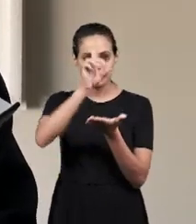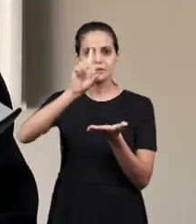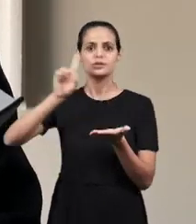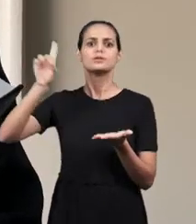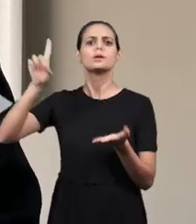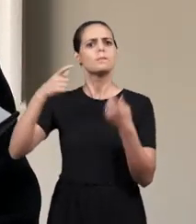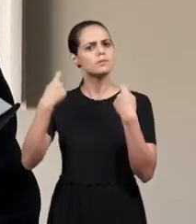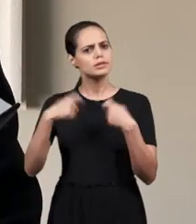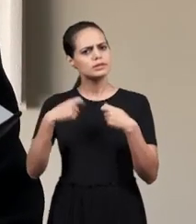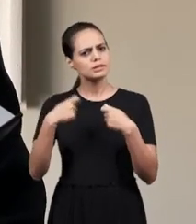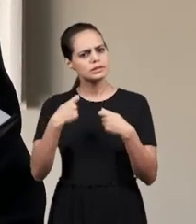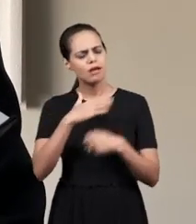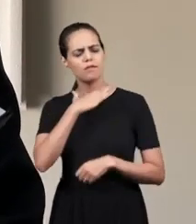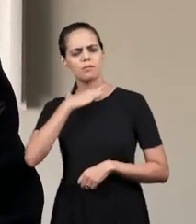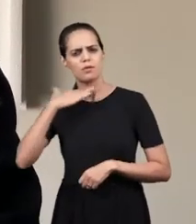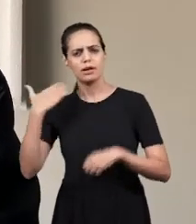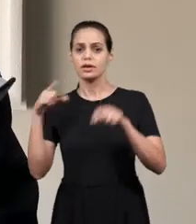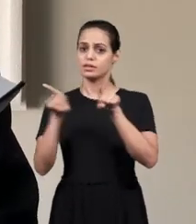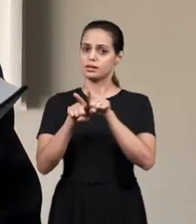and resurrection of the Son of God.